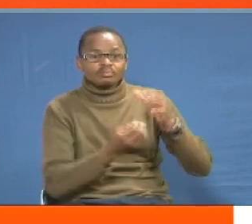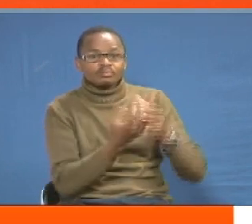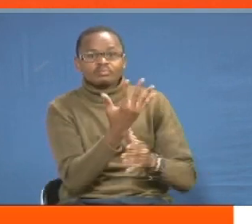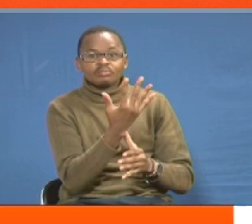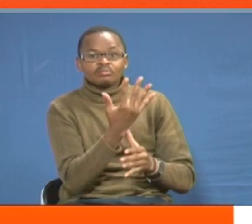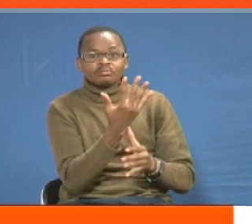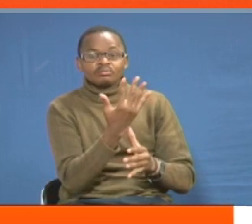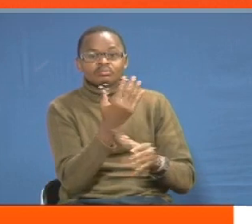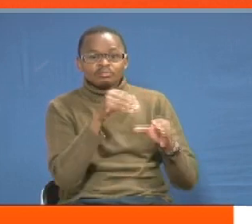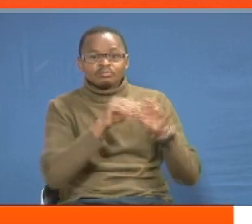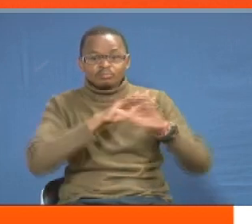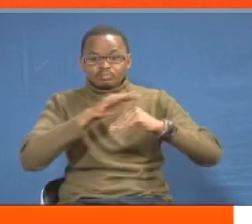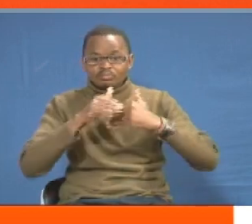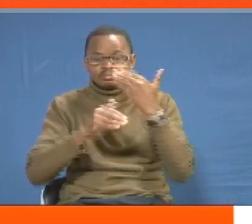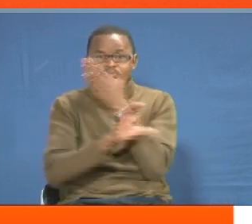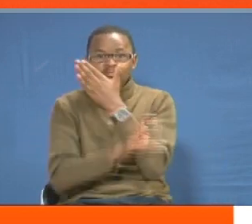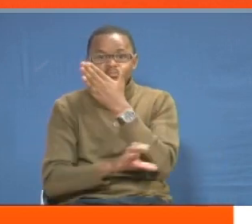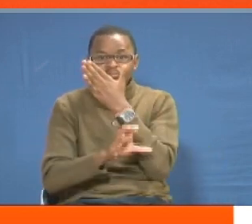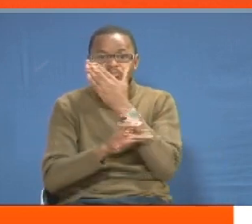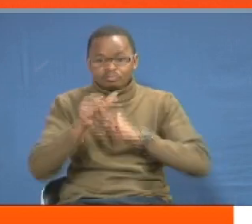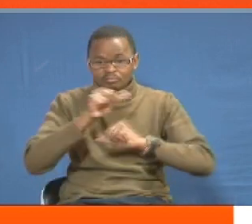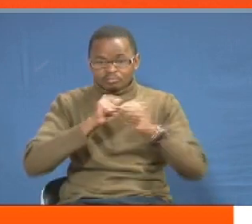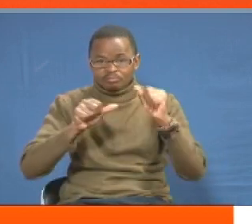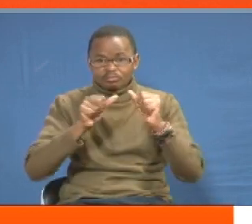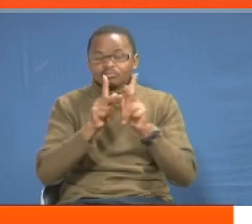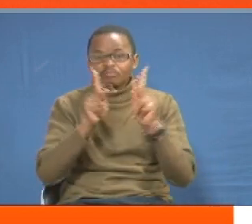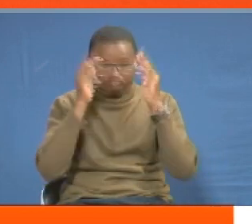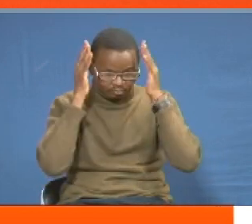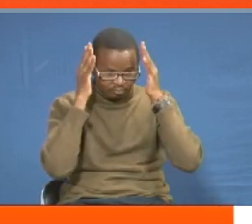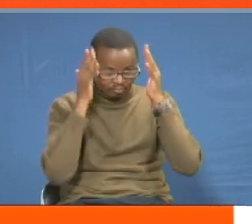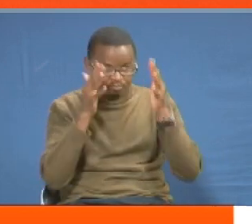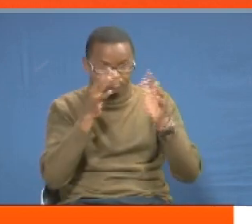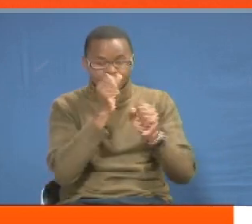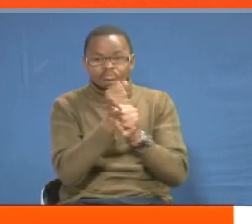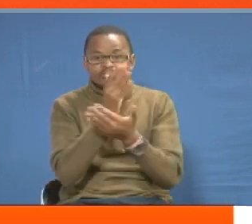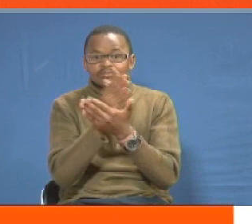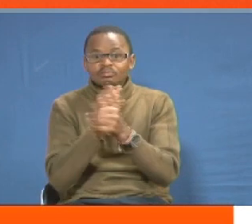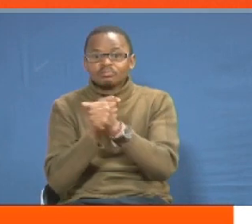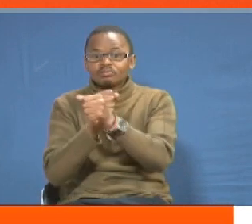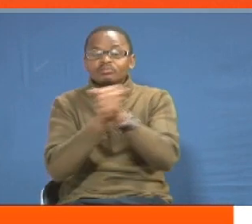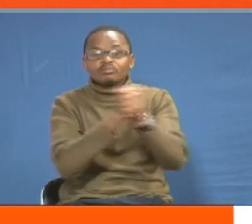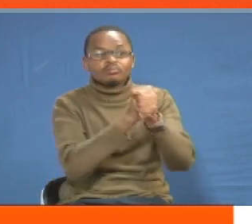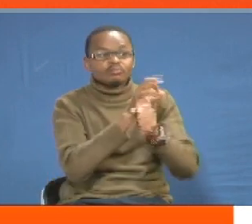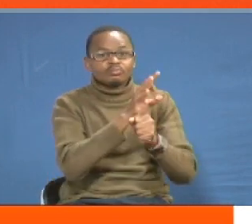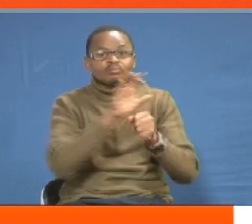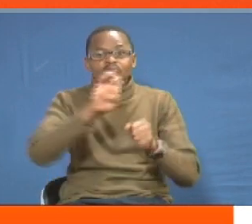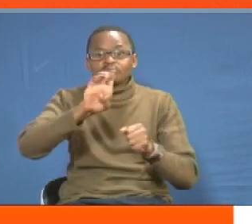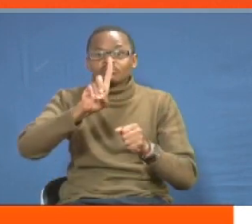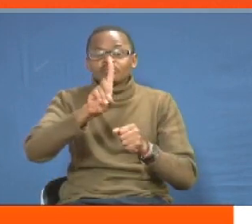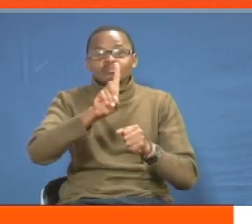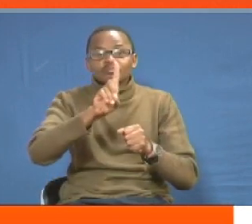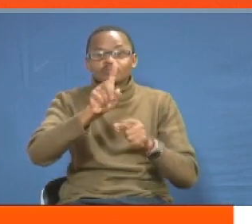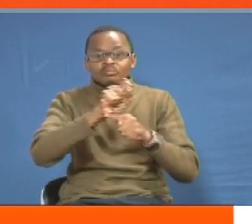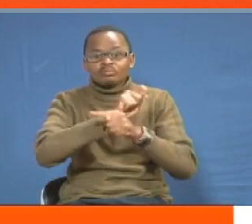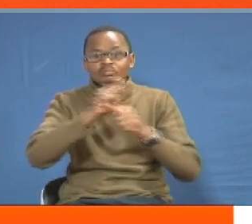rolled out into the entire country, ActionAid was very, very keen to ensure that we support setups of ECD,